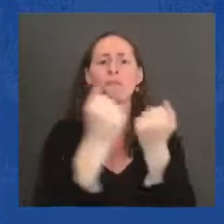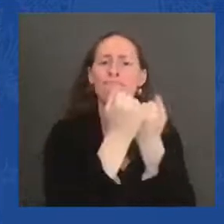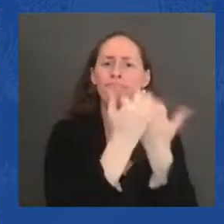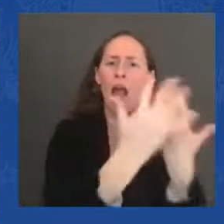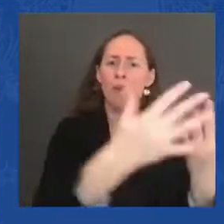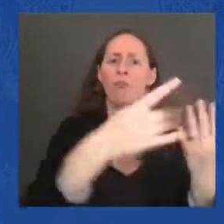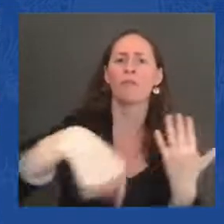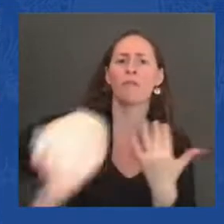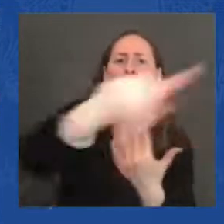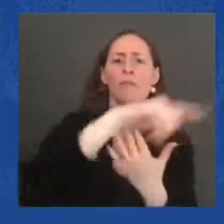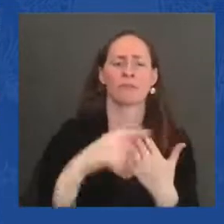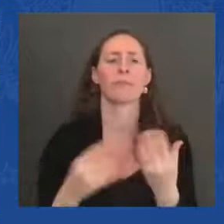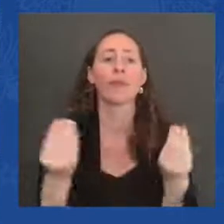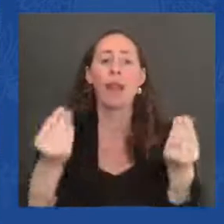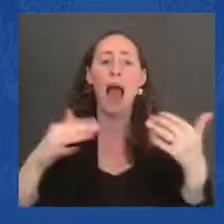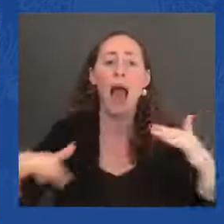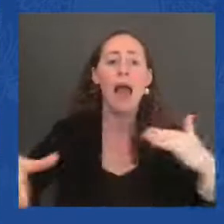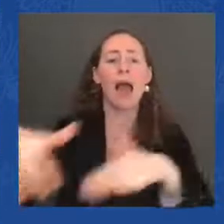are enormous yet.